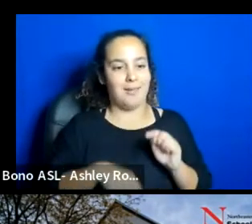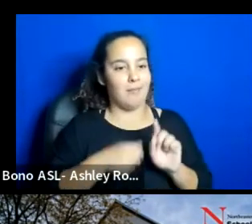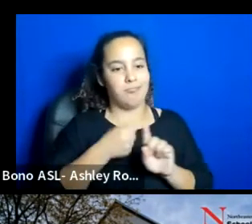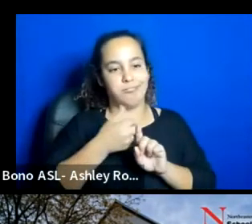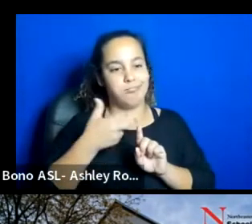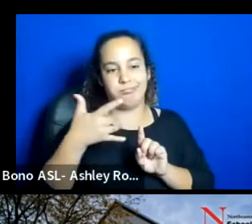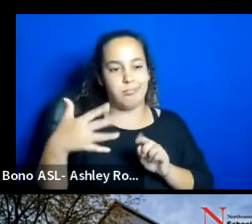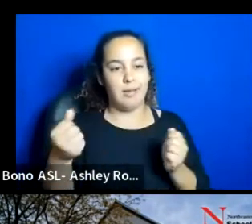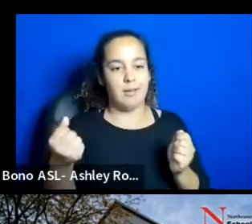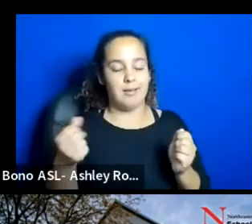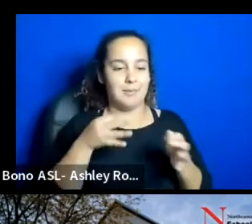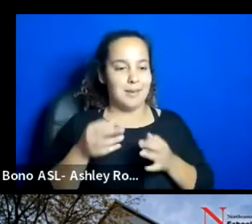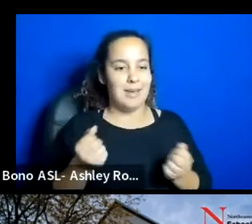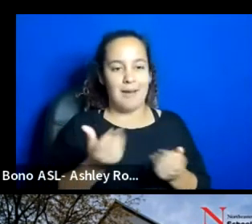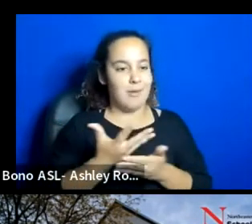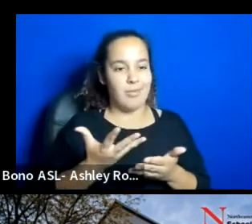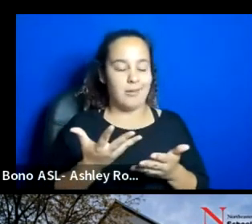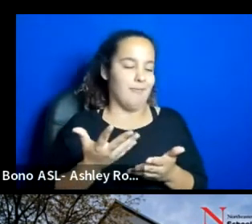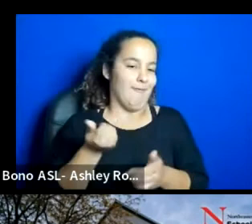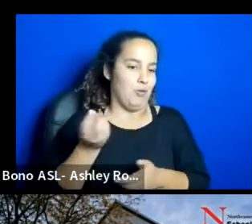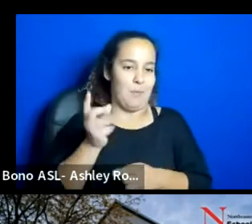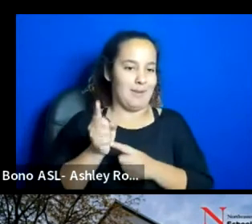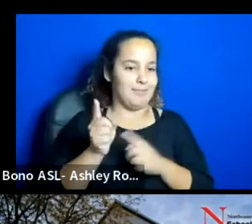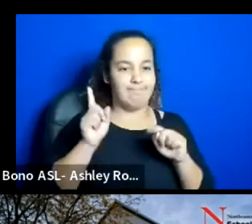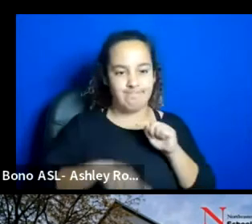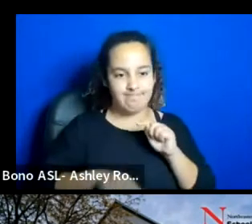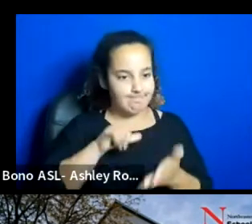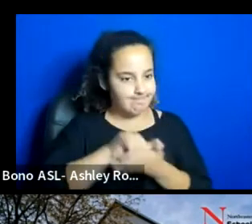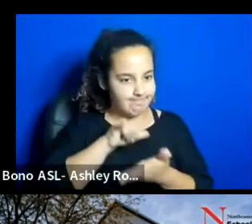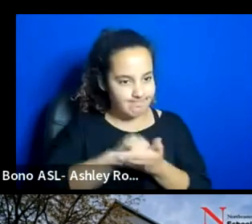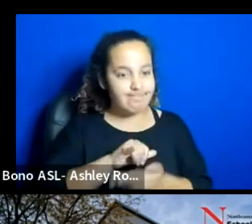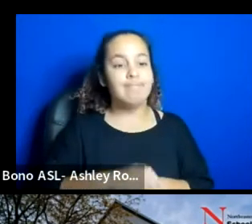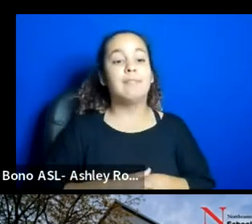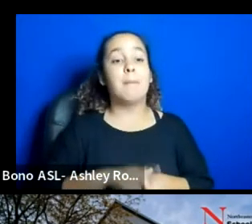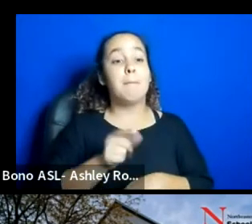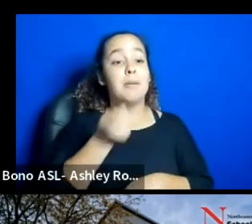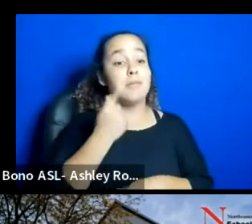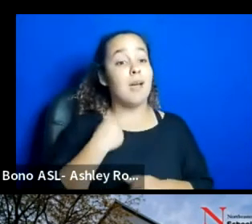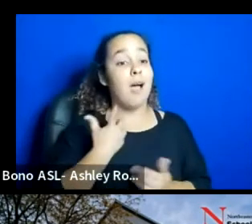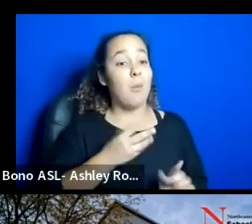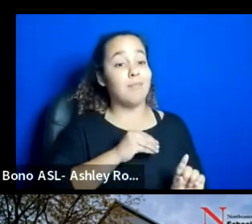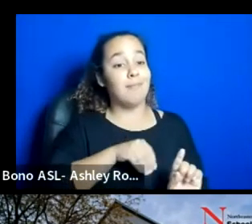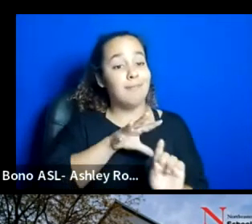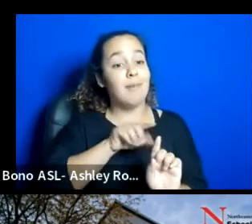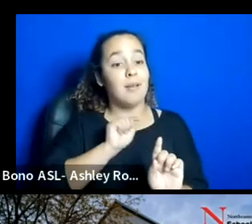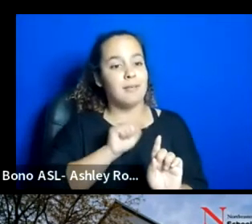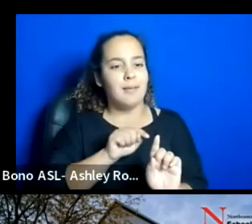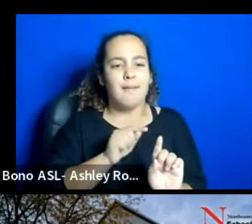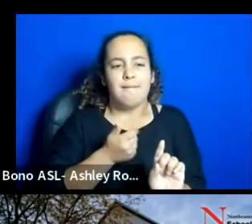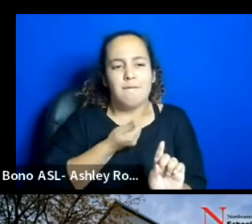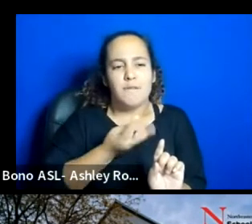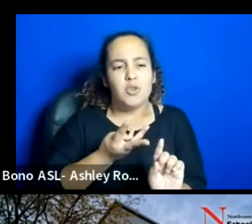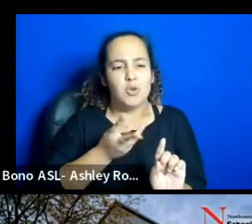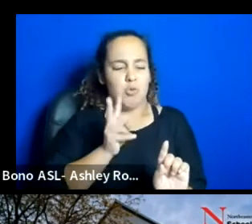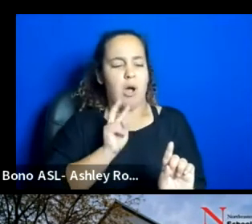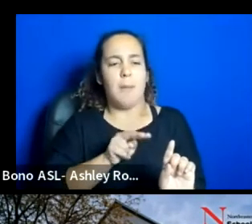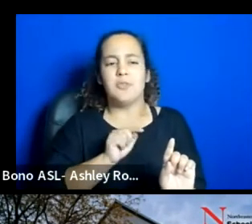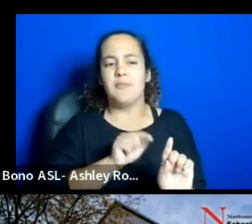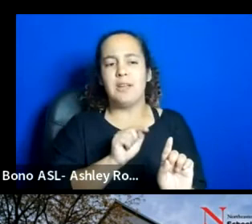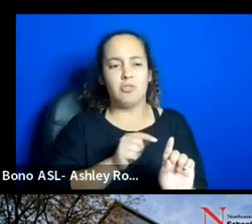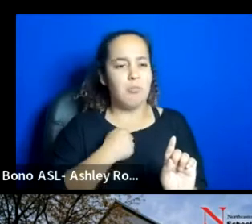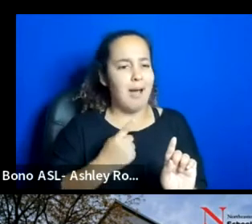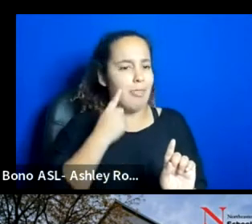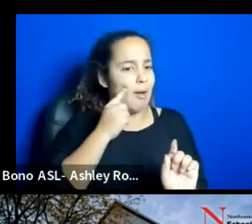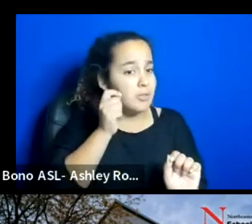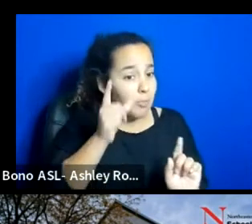and turns in a few minutes. So what I would like to do is just highlight a few observations that I found surprising or